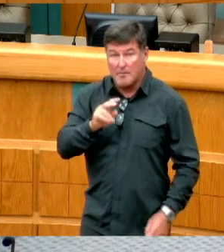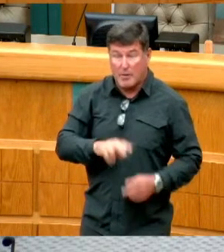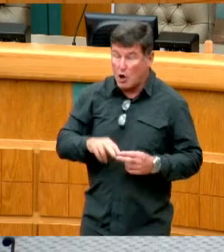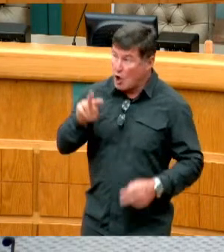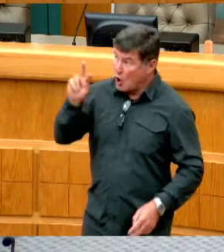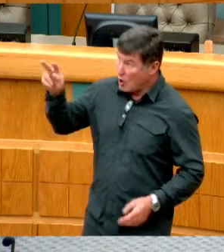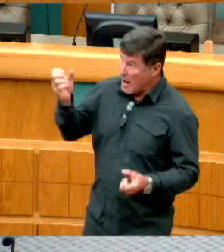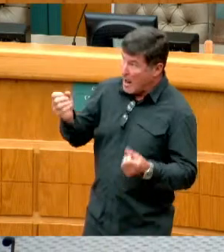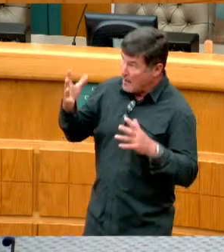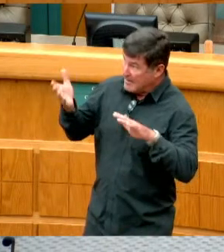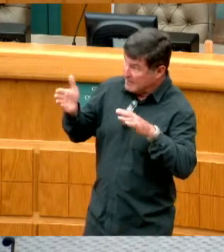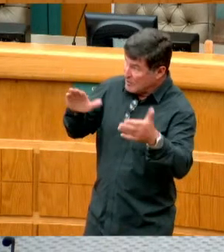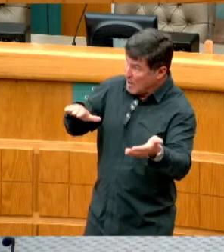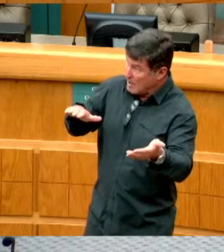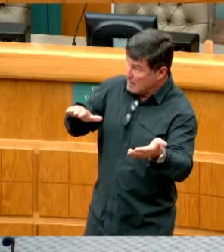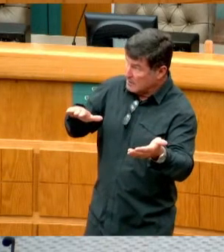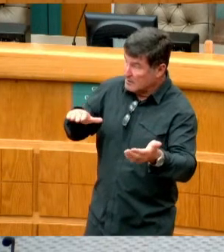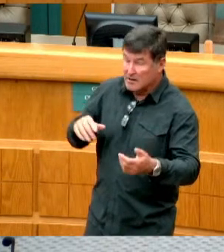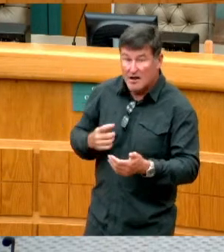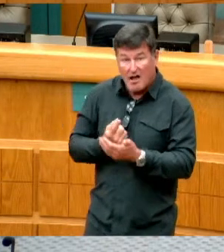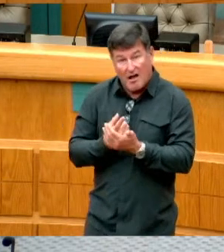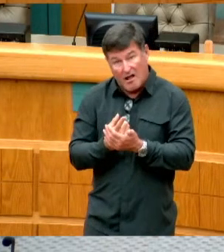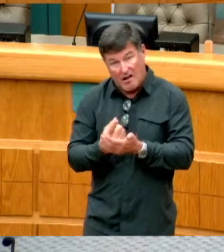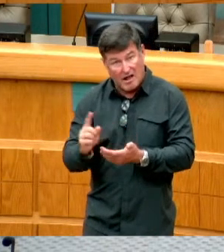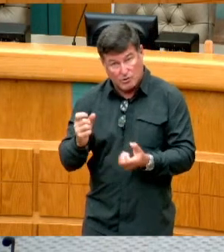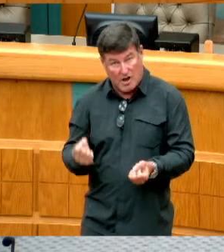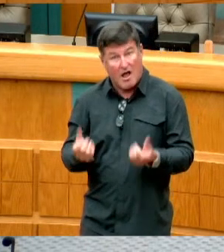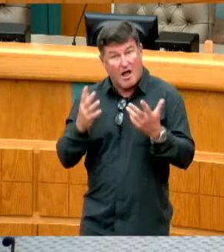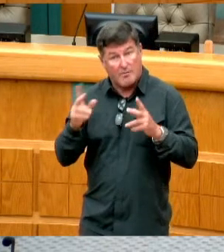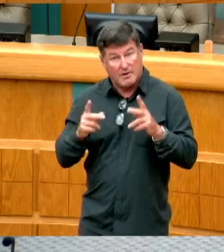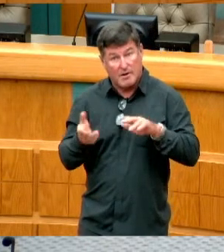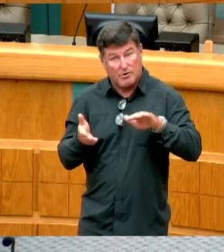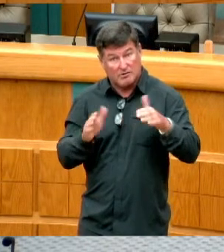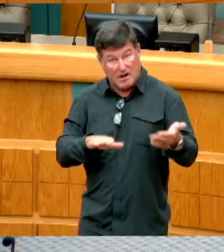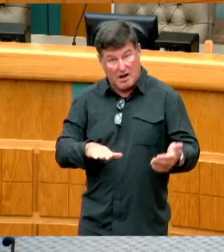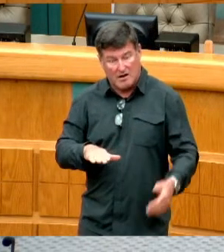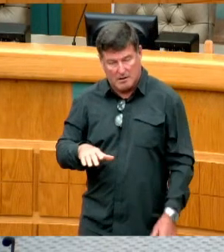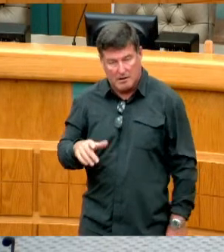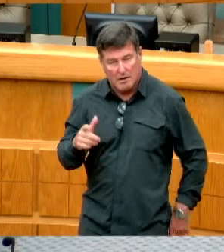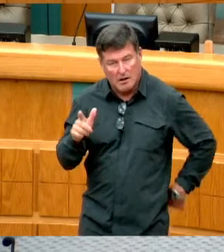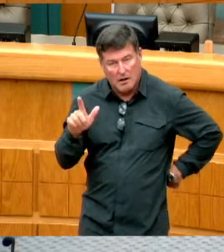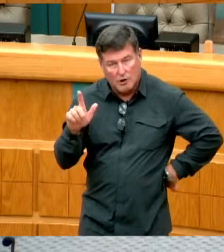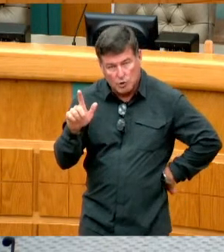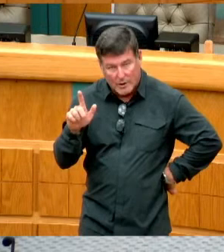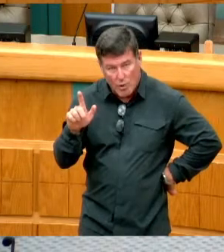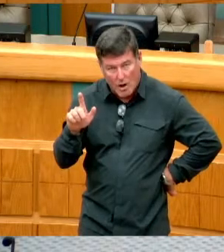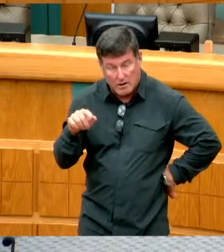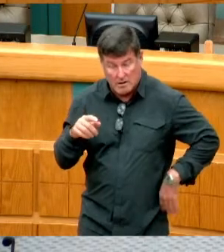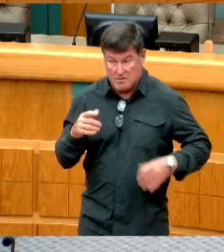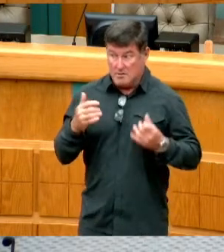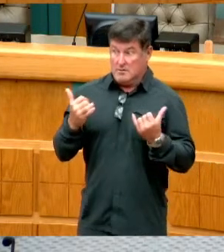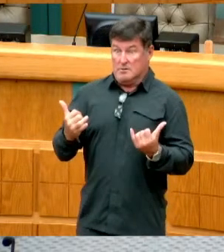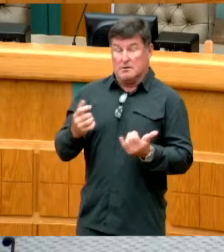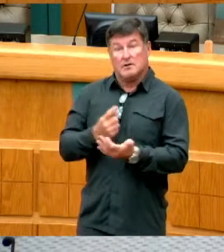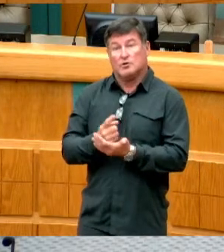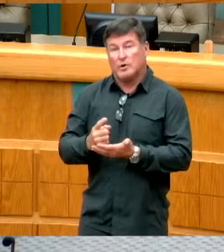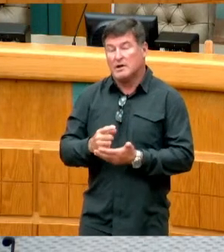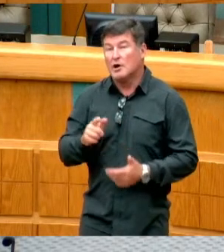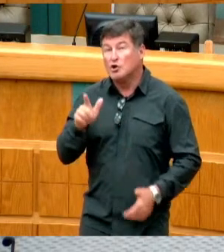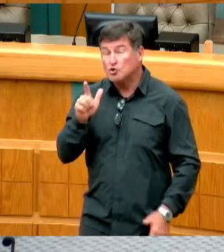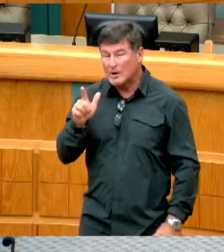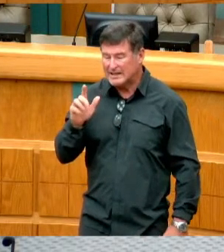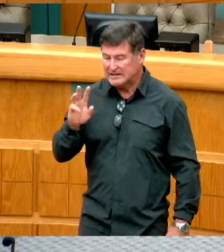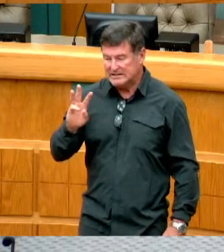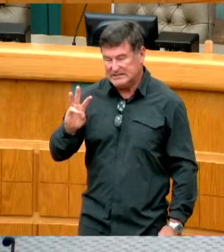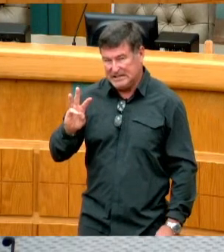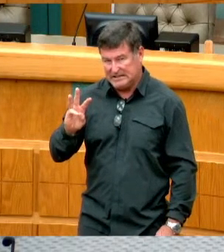the far right, last week, 21 deaths in 1 week due to COVID-19, and this week, 26